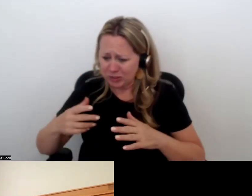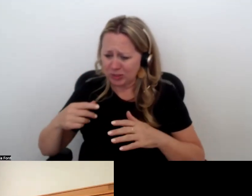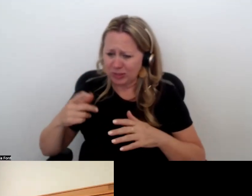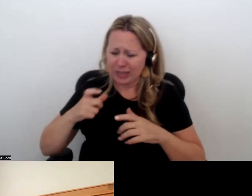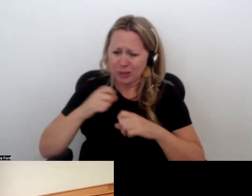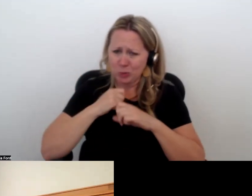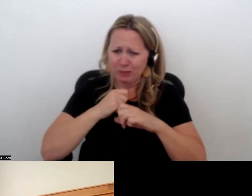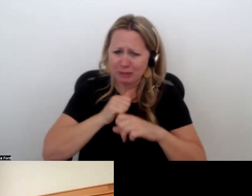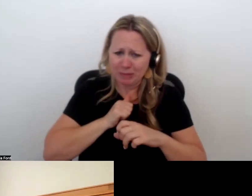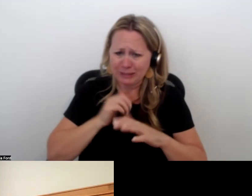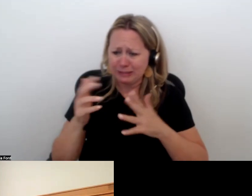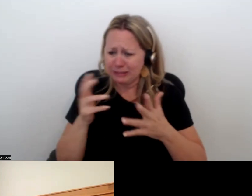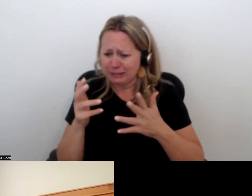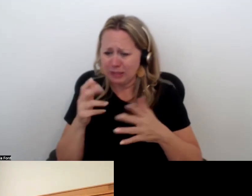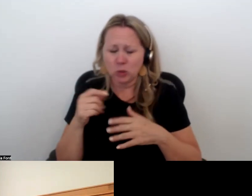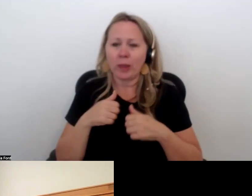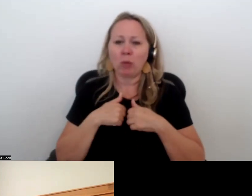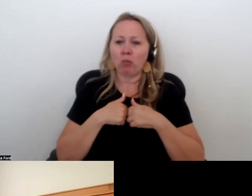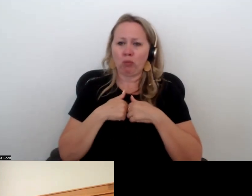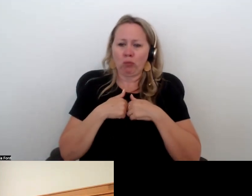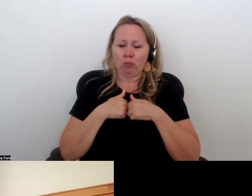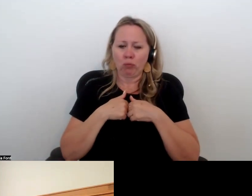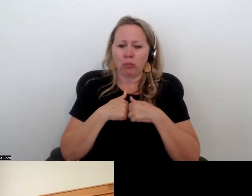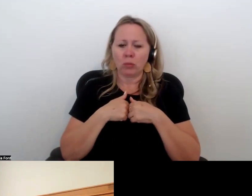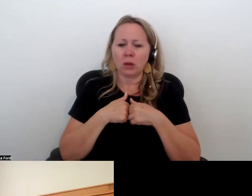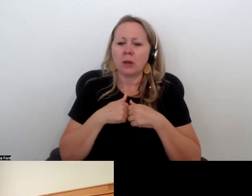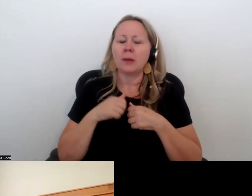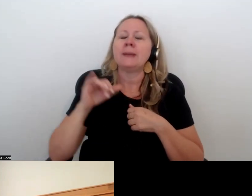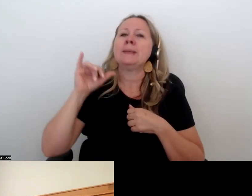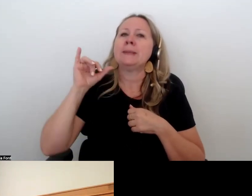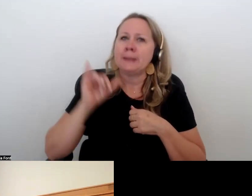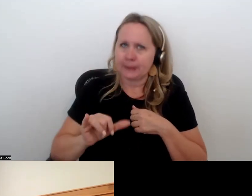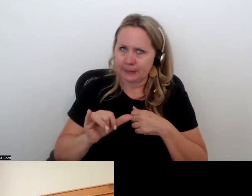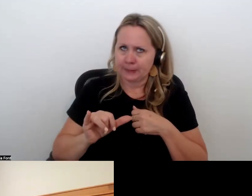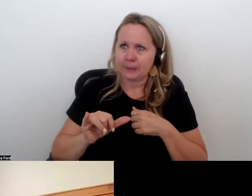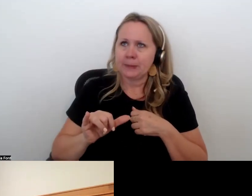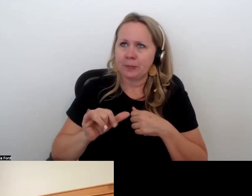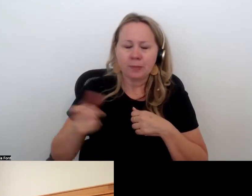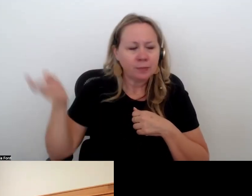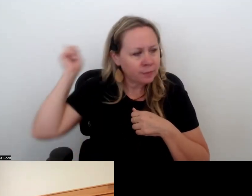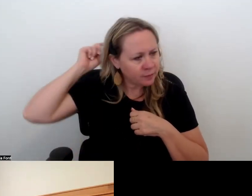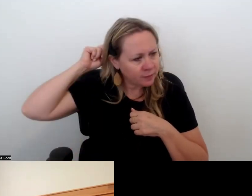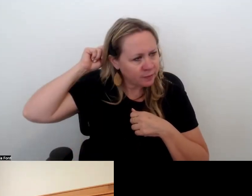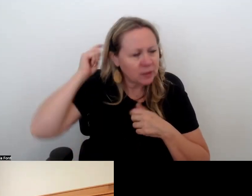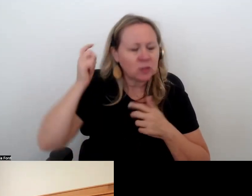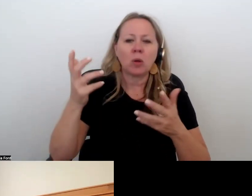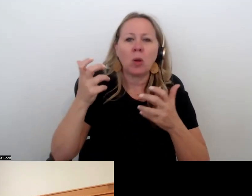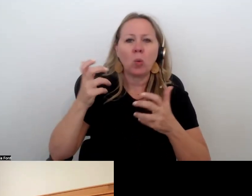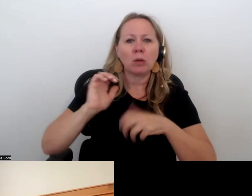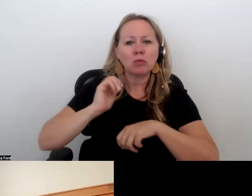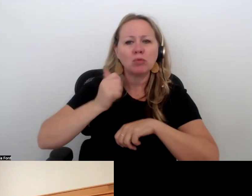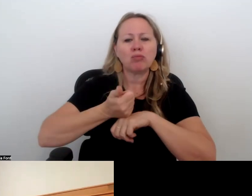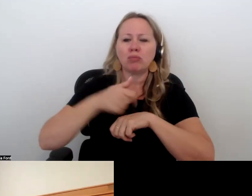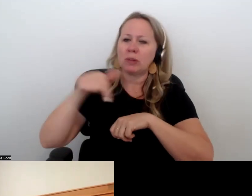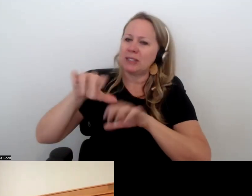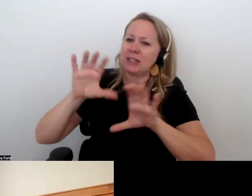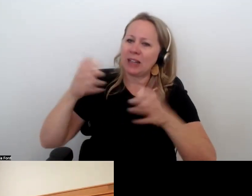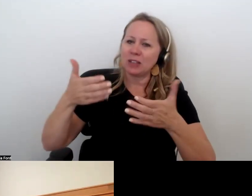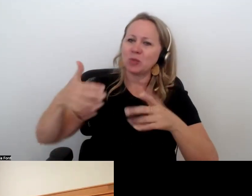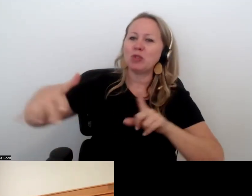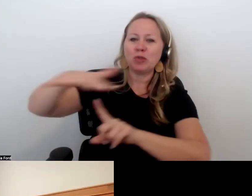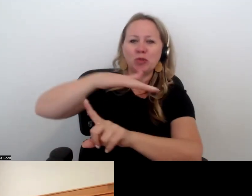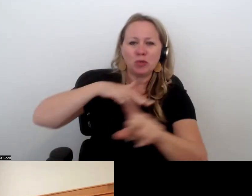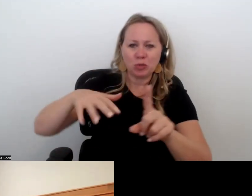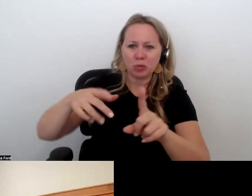unfortunately. So you want to make sure that you create a classroom where they trust that you're on their side and that